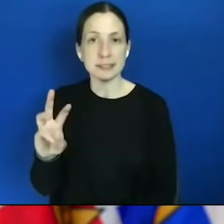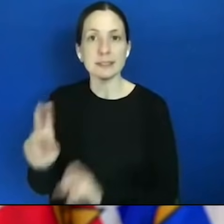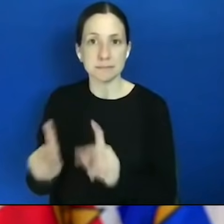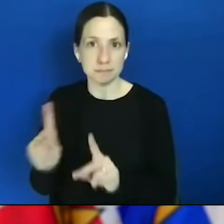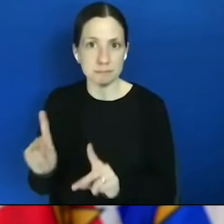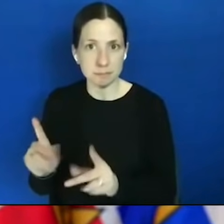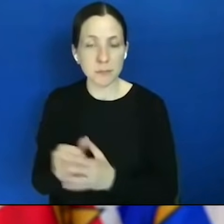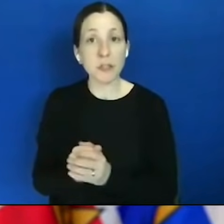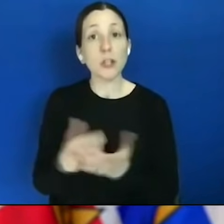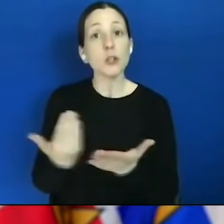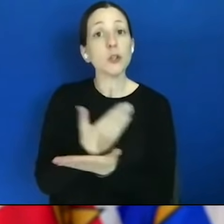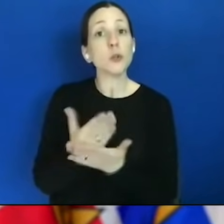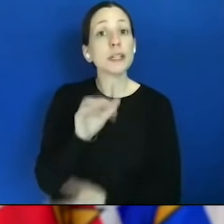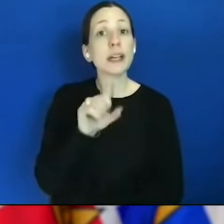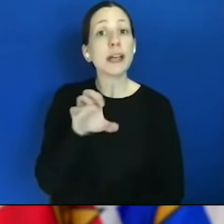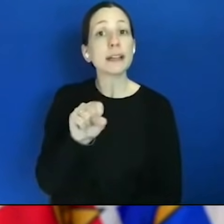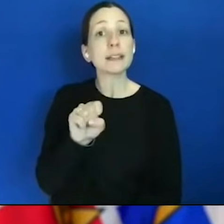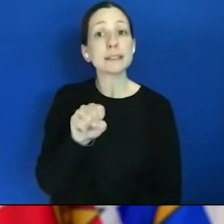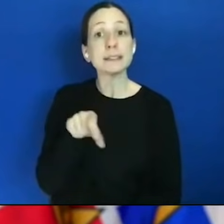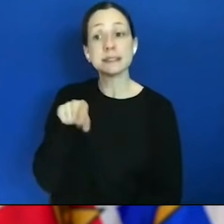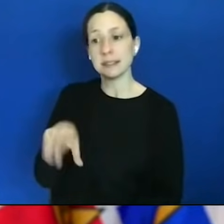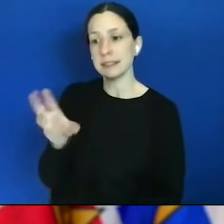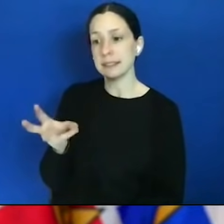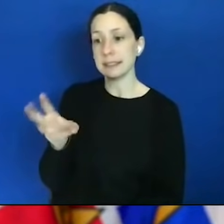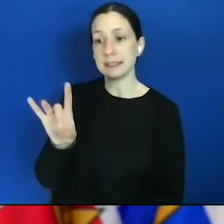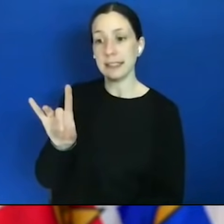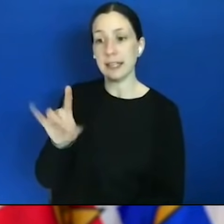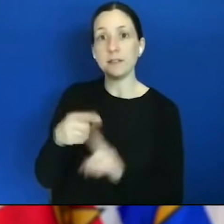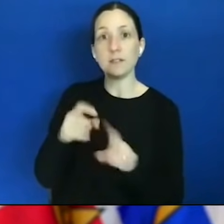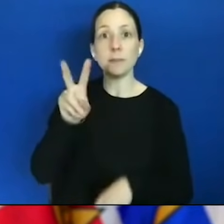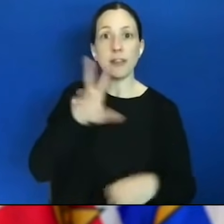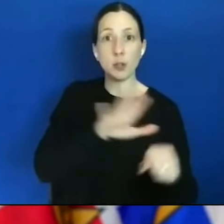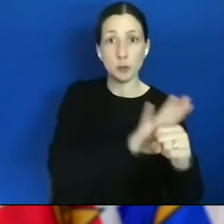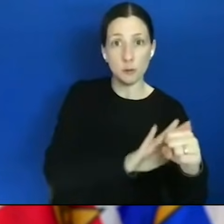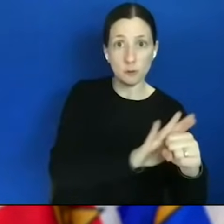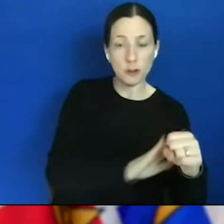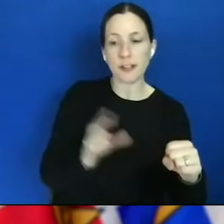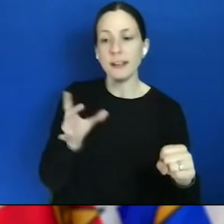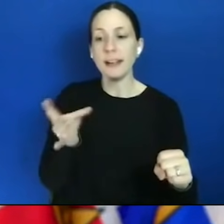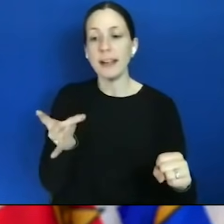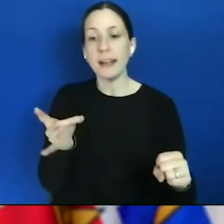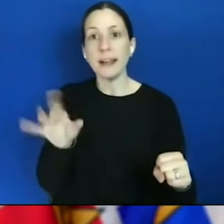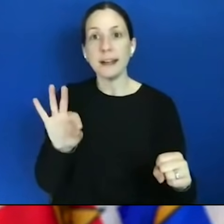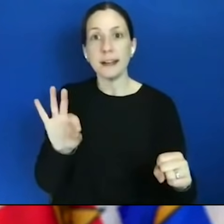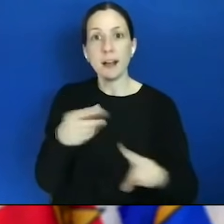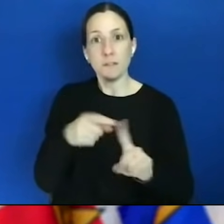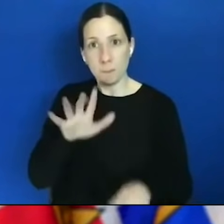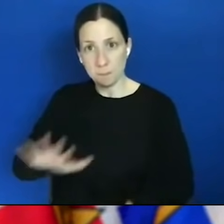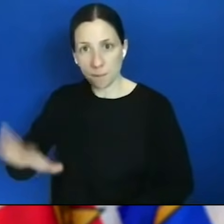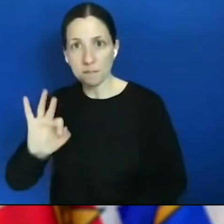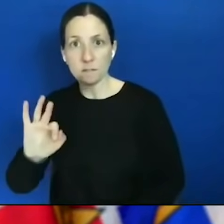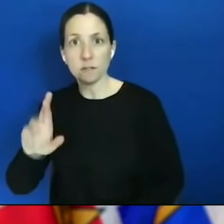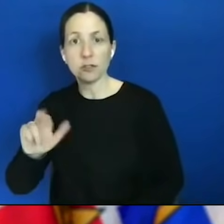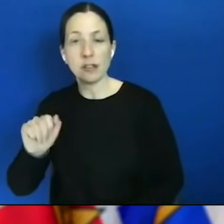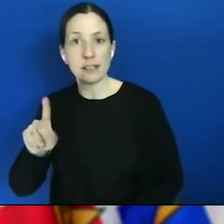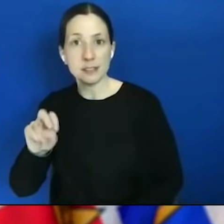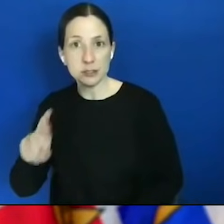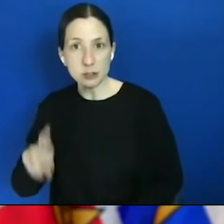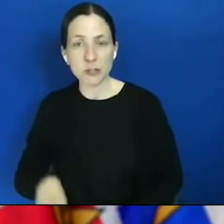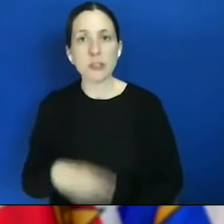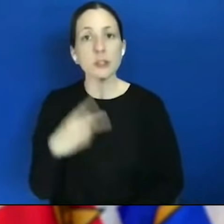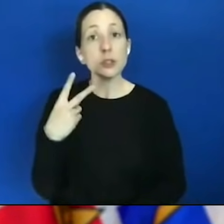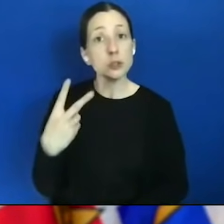144,866. Of the new cases, 68 are people who live in the Vancouver Coastal Health Region, 89 people live in the Fraser Health